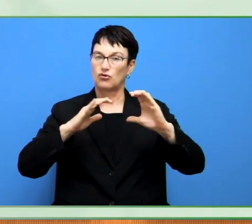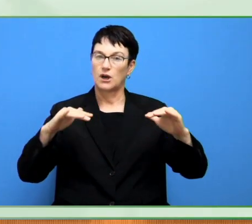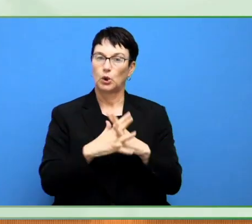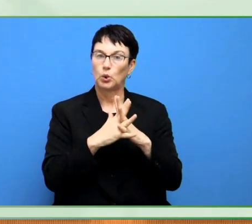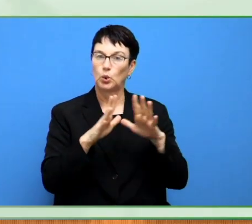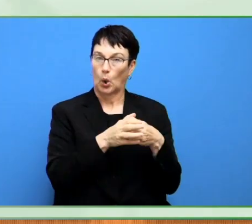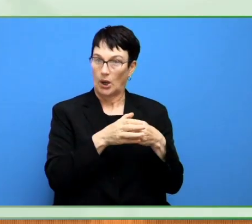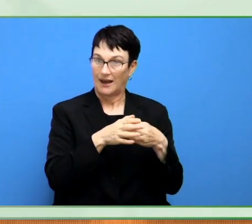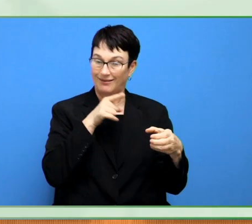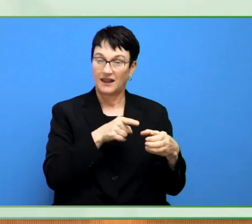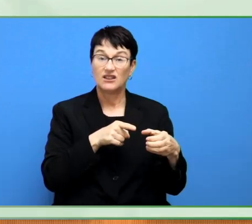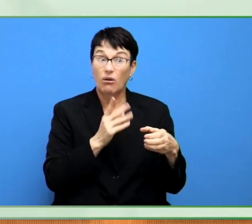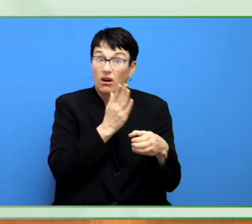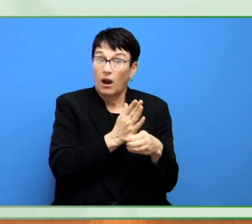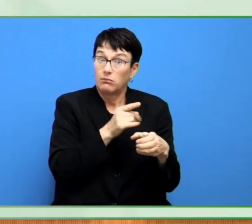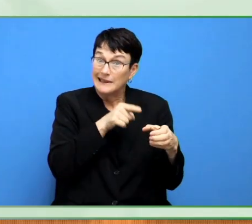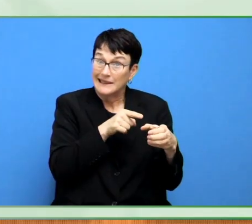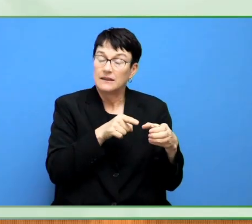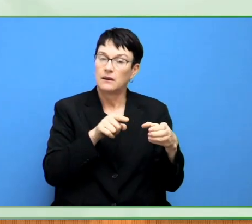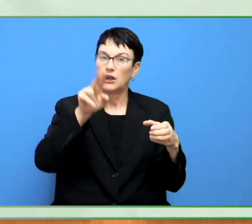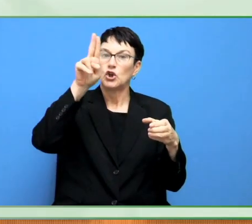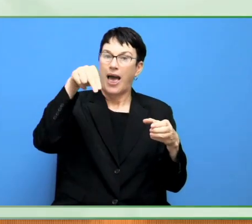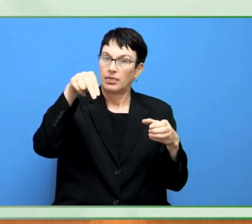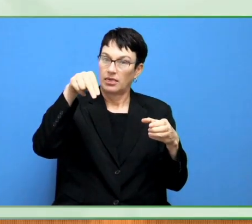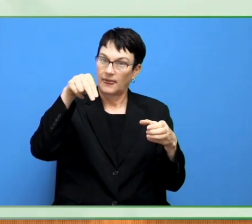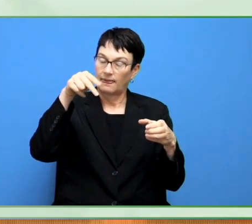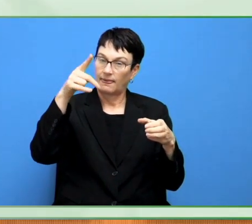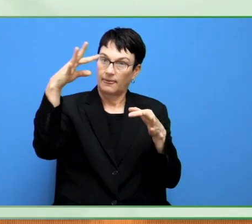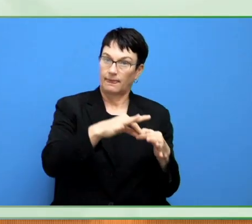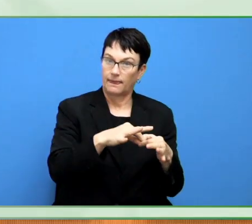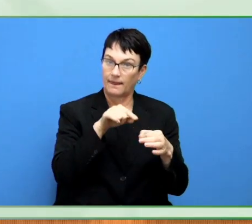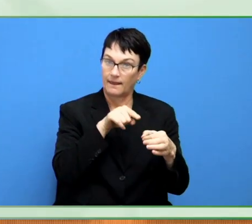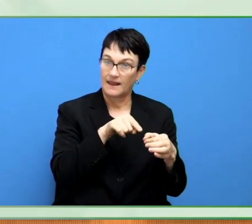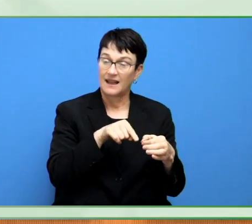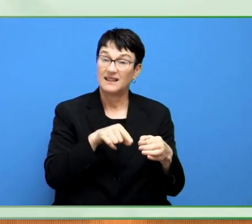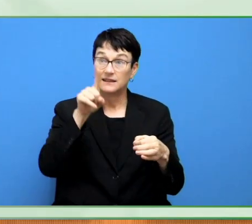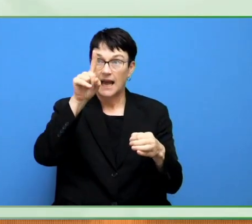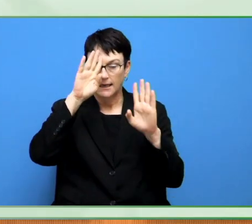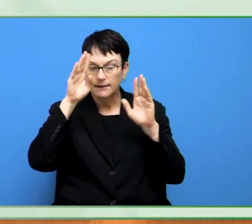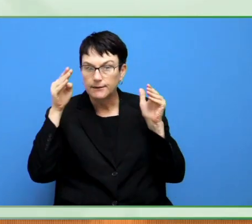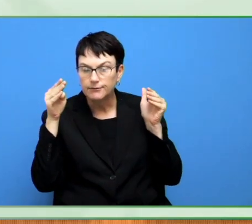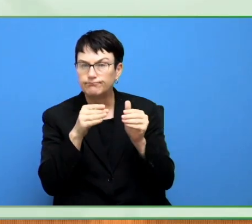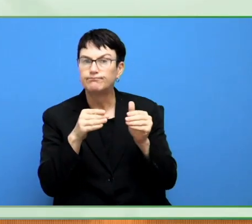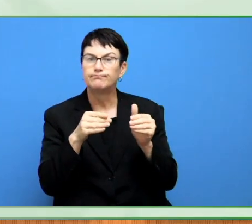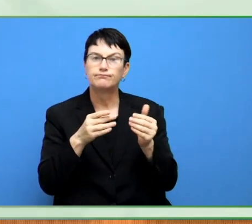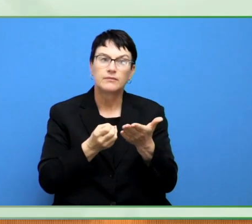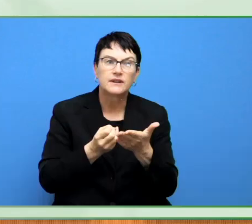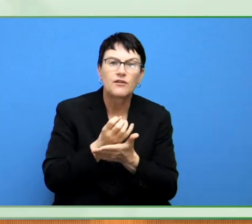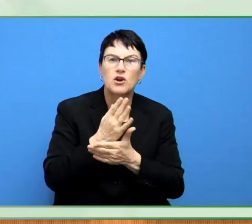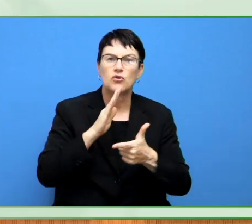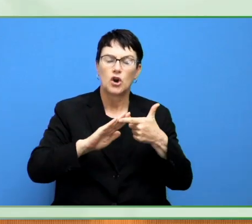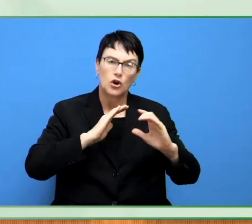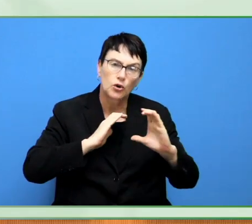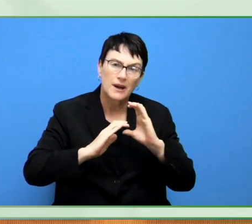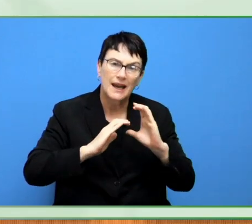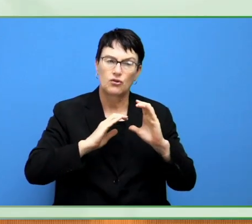Nations agency for specialized agency for information communication technology, including broadcasting